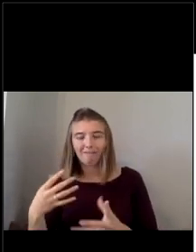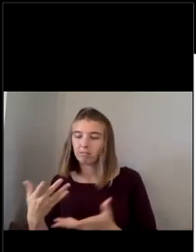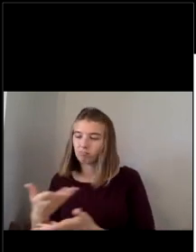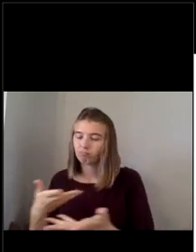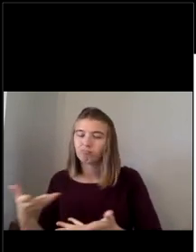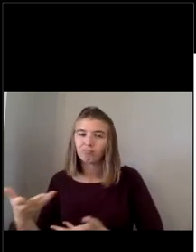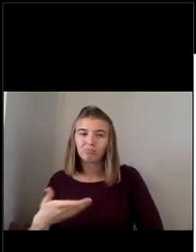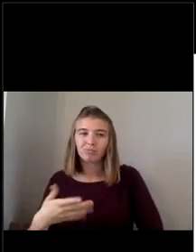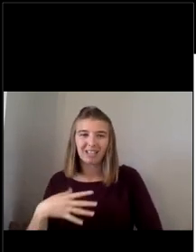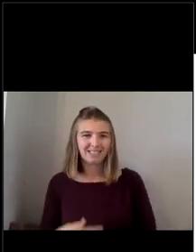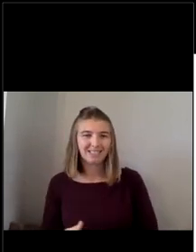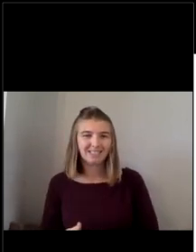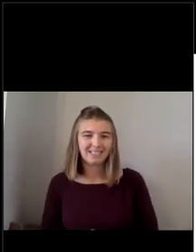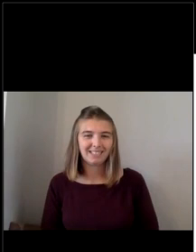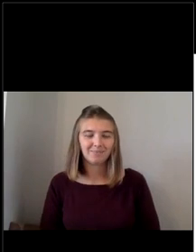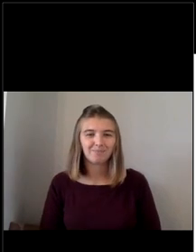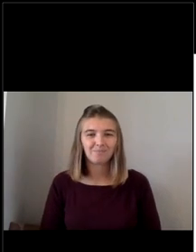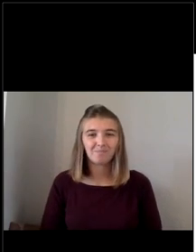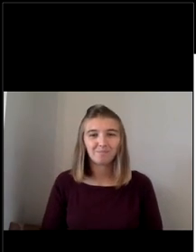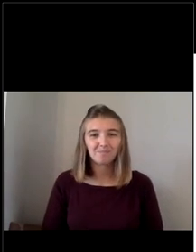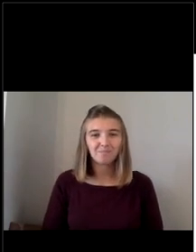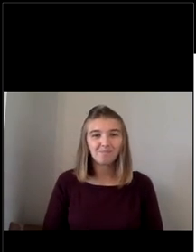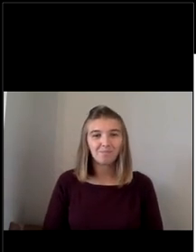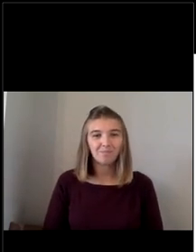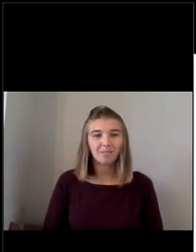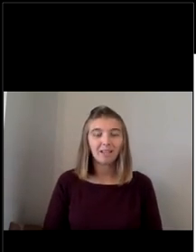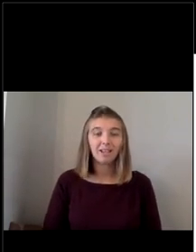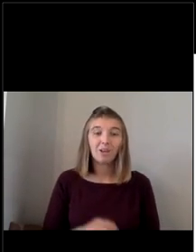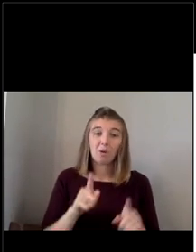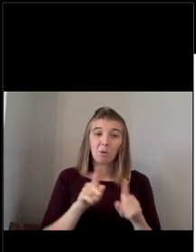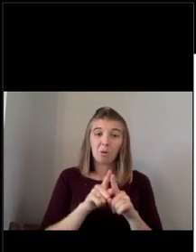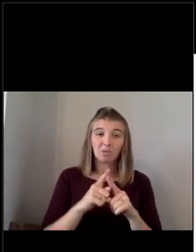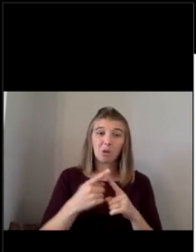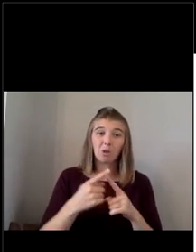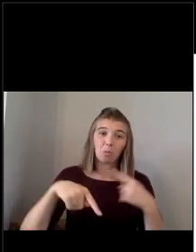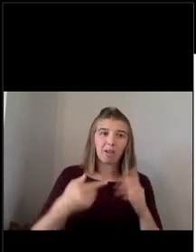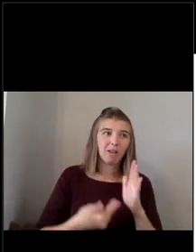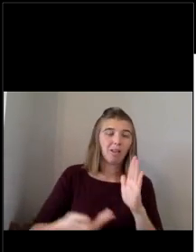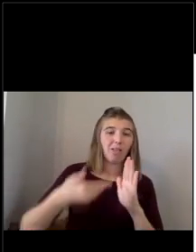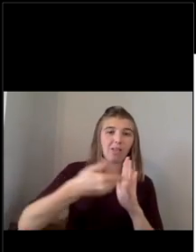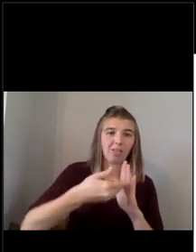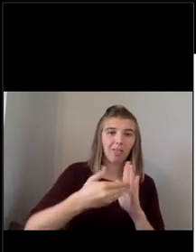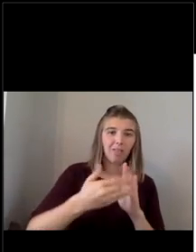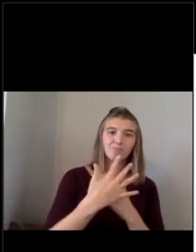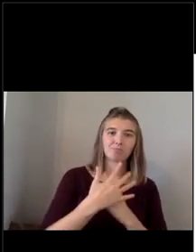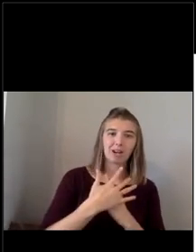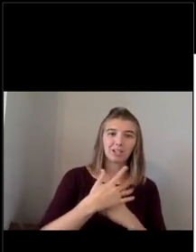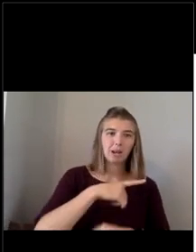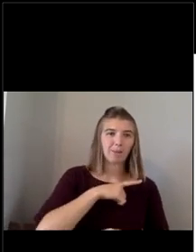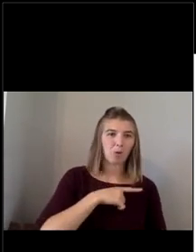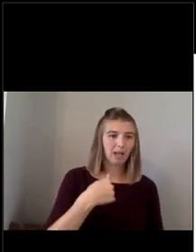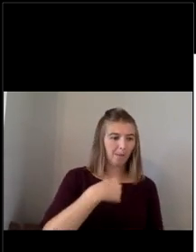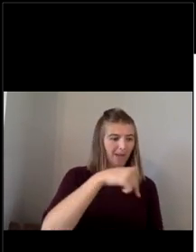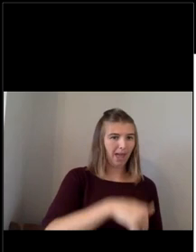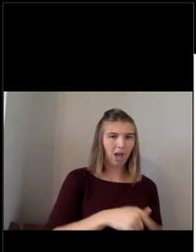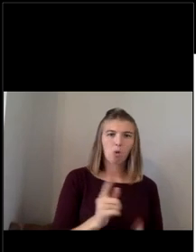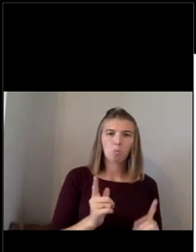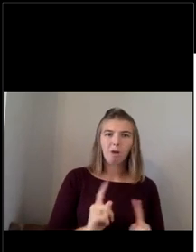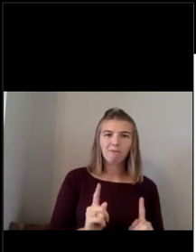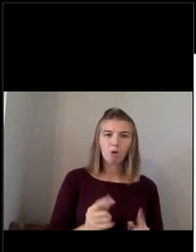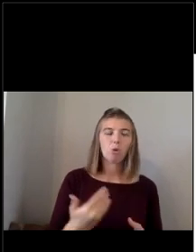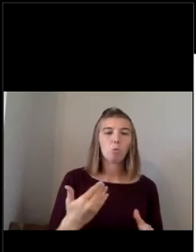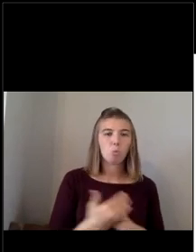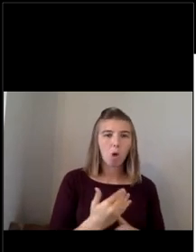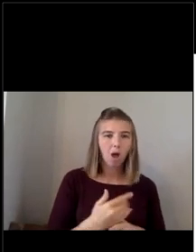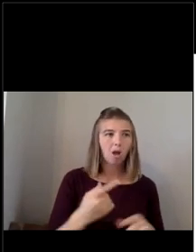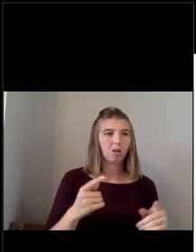that drives a sense that, well, I'm there to work, and you're there to get that job done. Those thoughts tend to go hand in